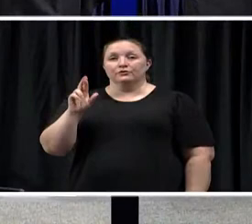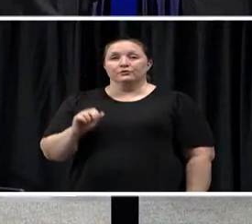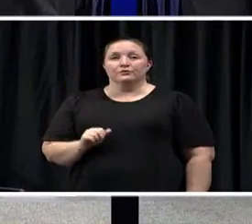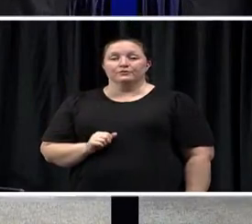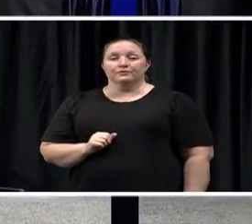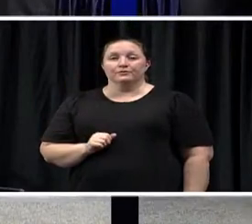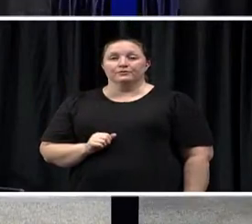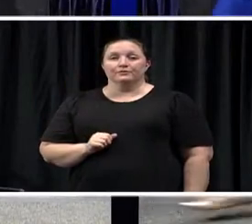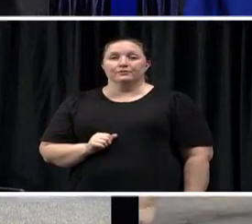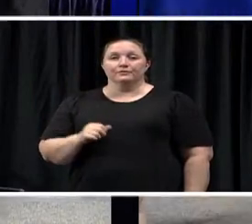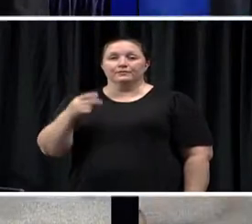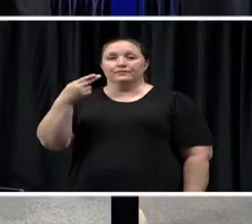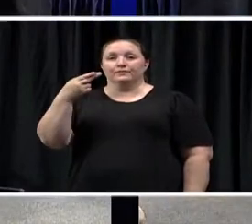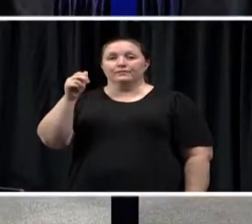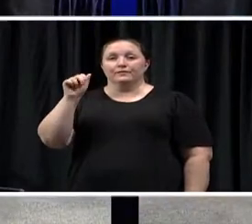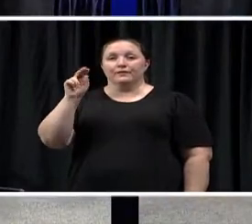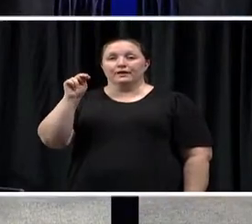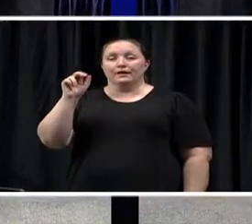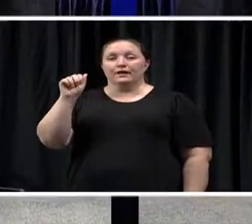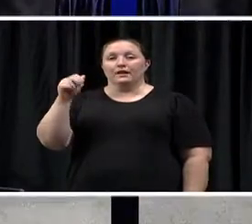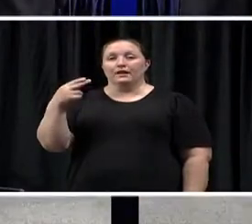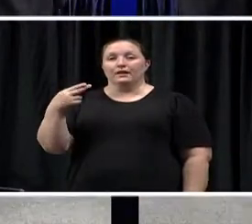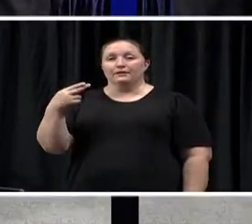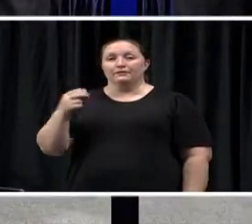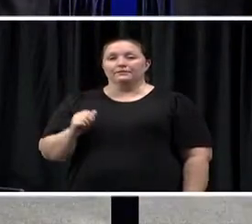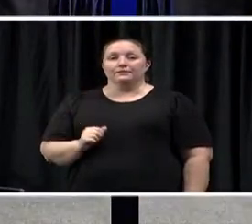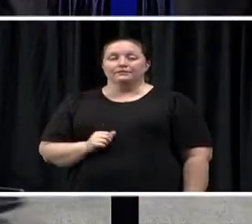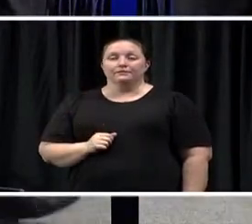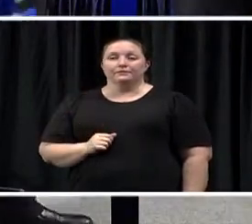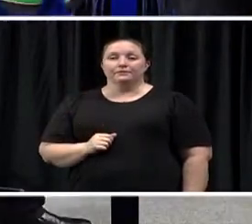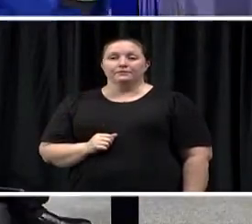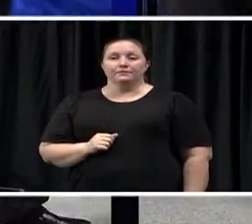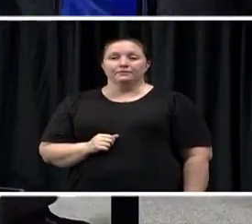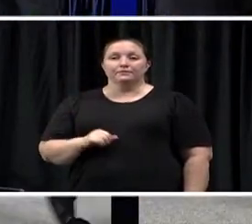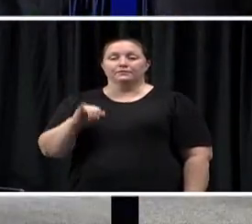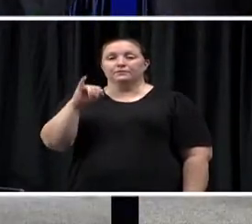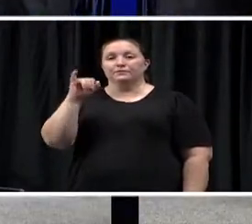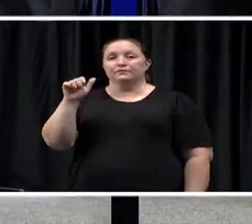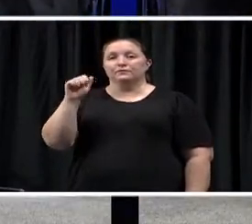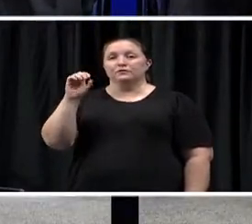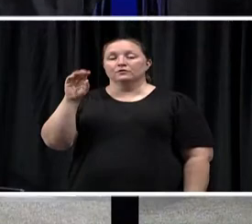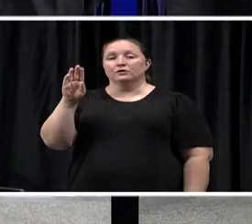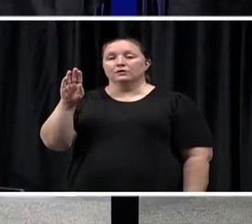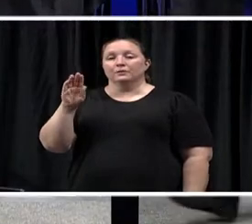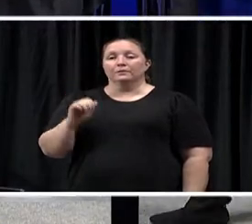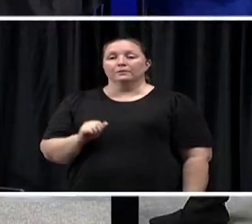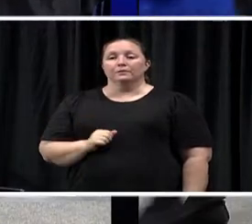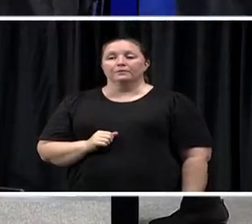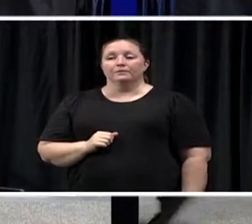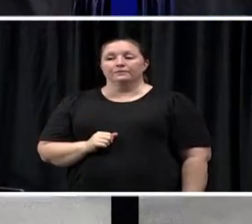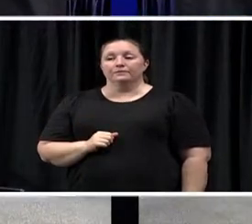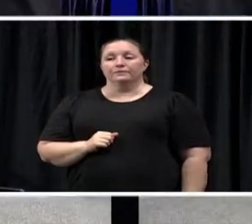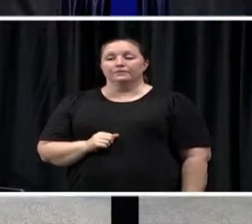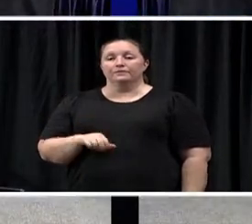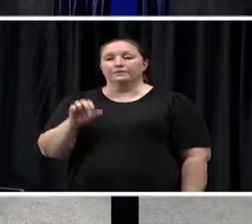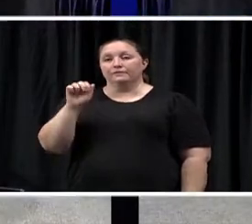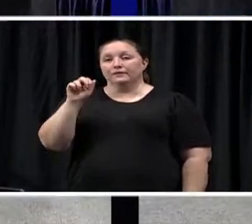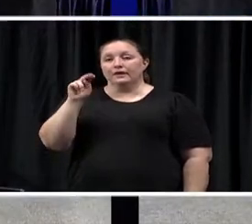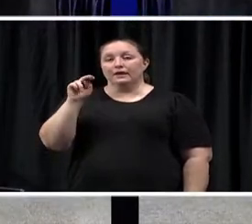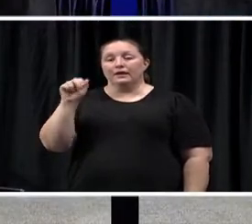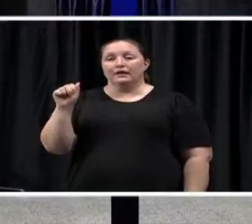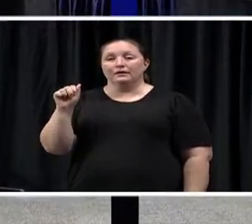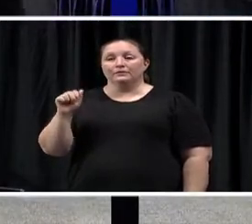Rout. Hannah Marie Rollins. Jacob Reed Rudzik. Anna